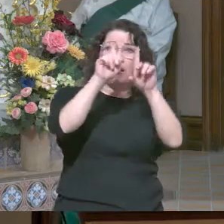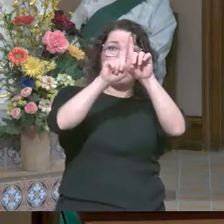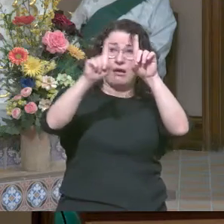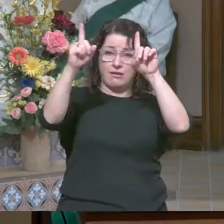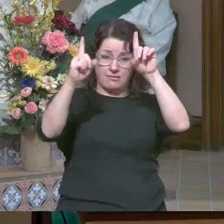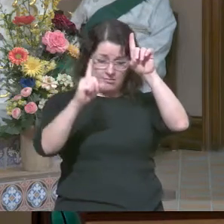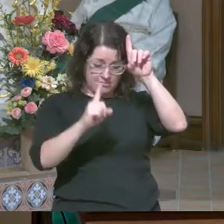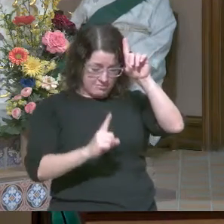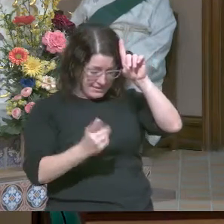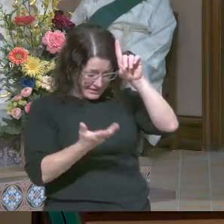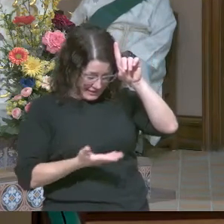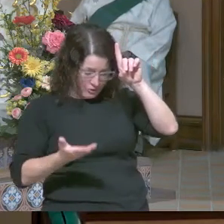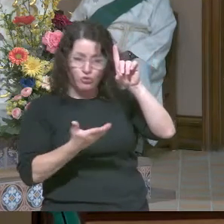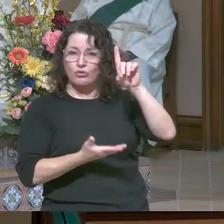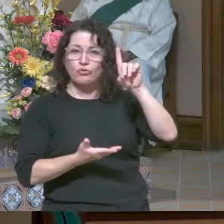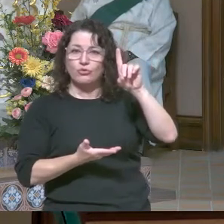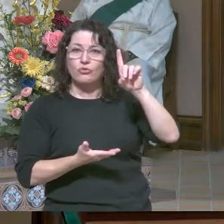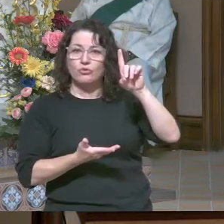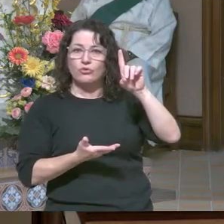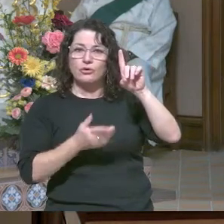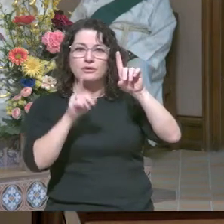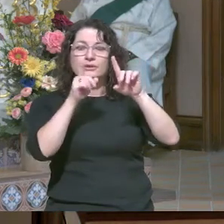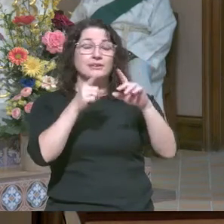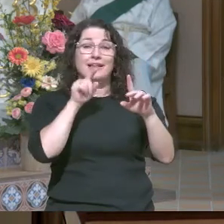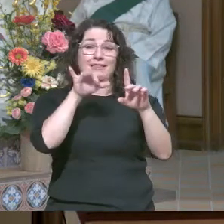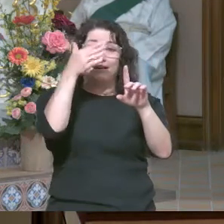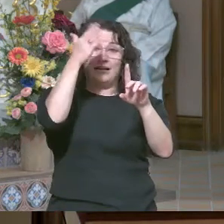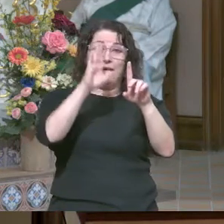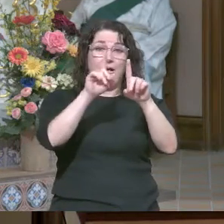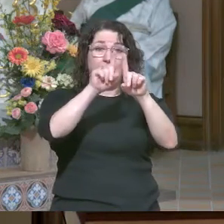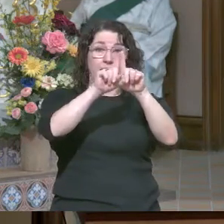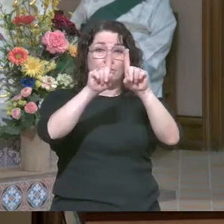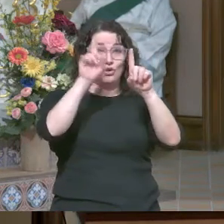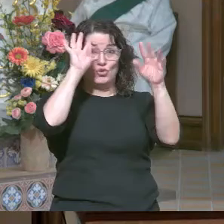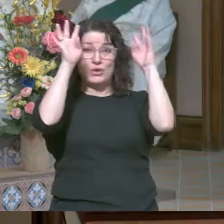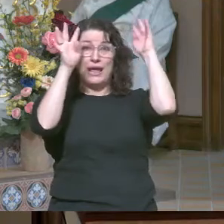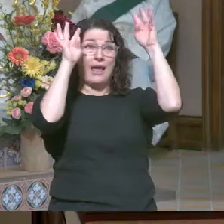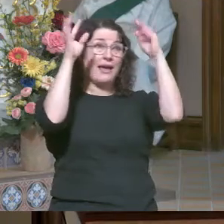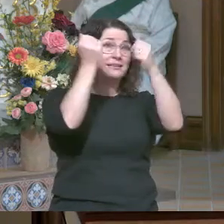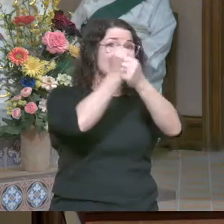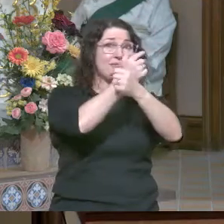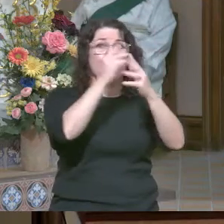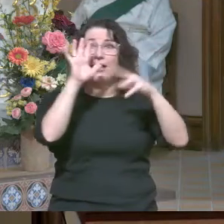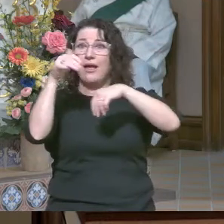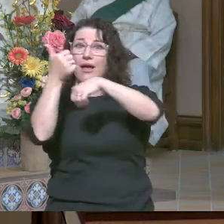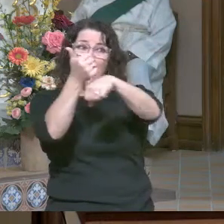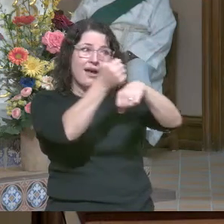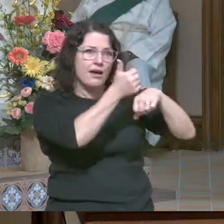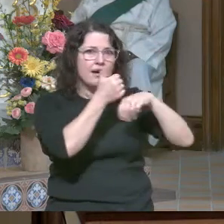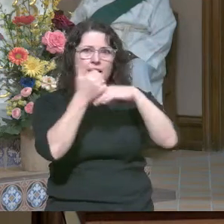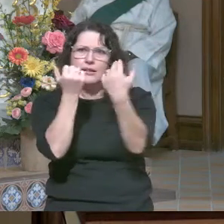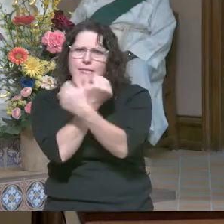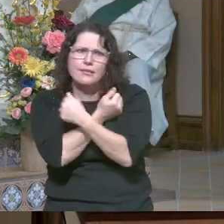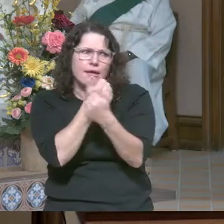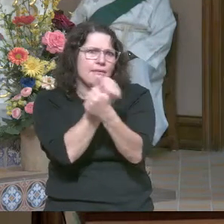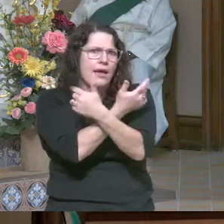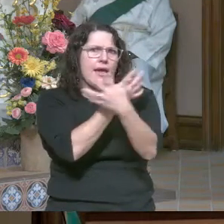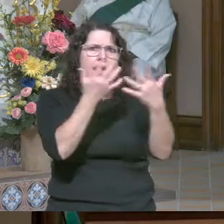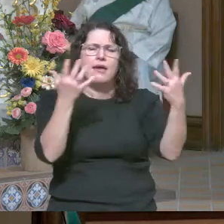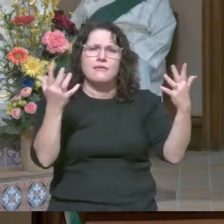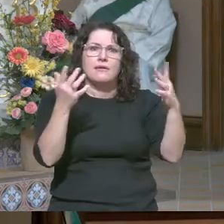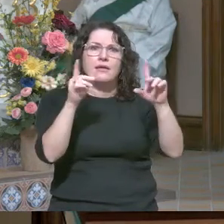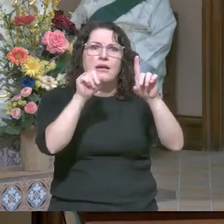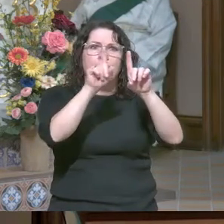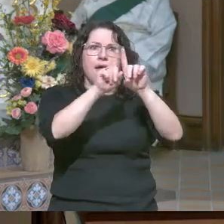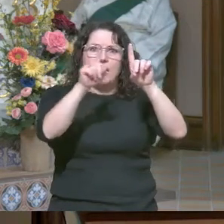us to help us. You know, this is a God who not only creates us and puts out of love and puts us